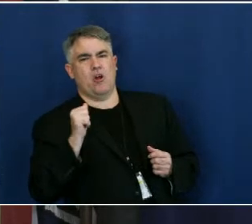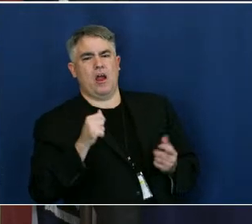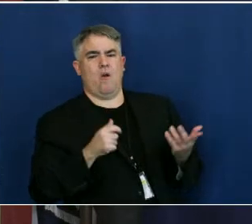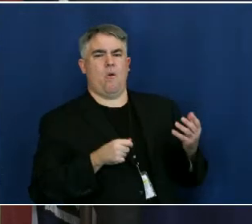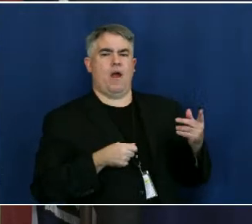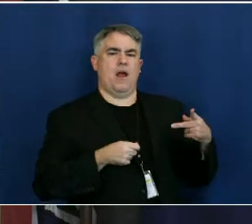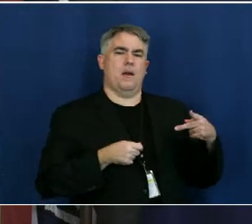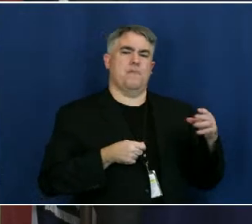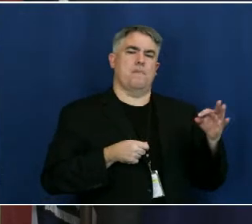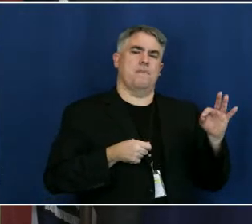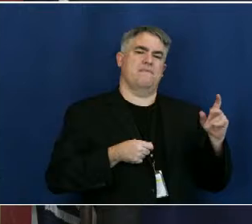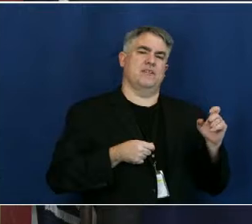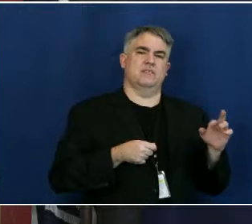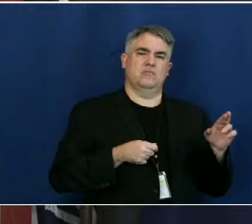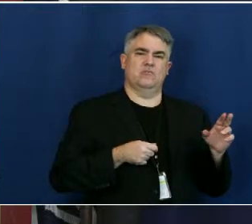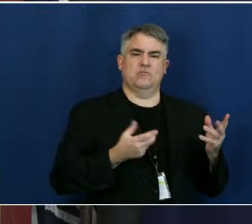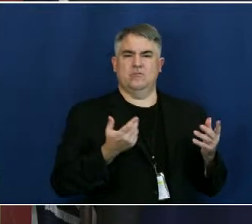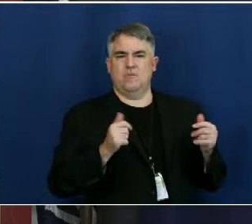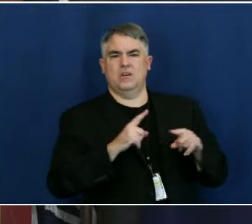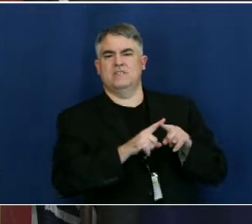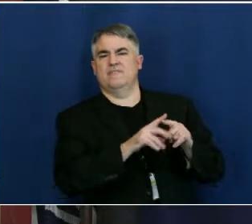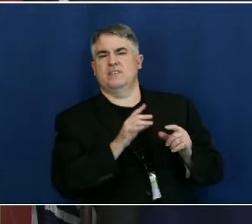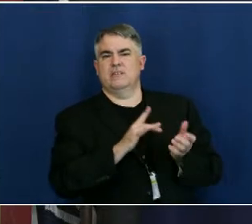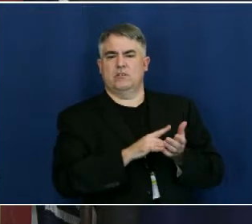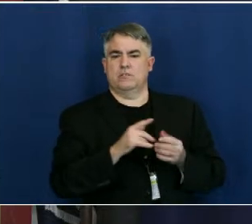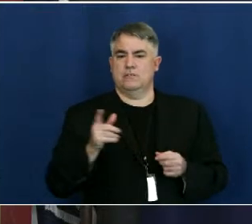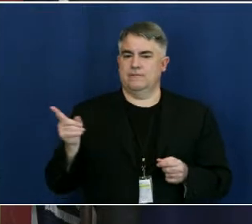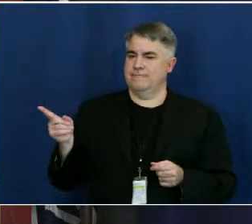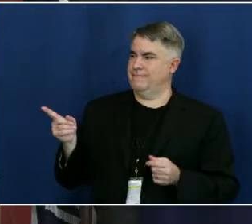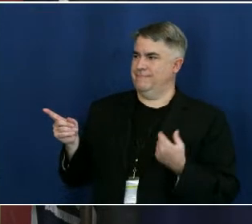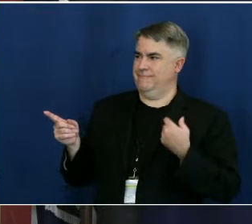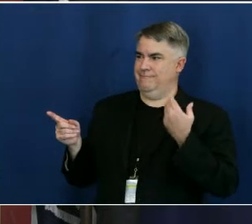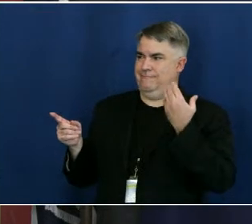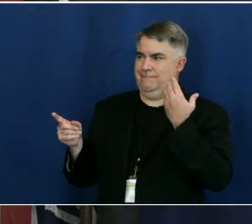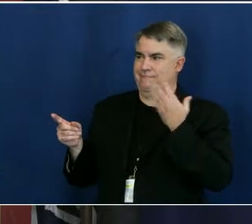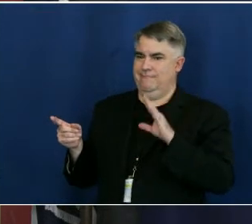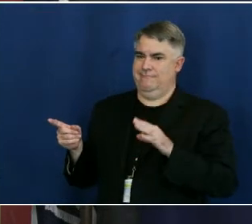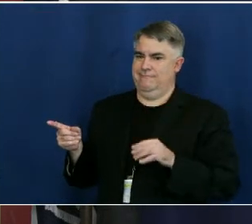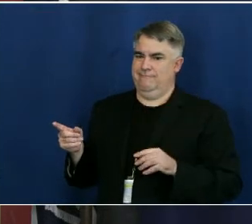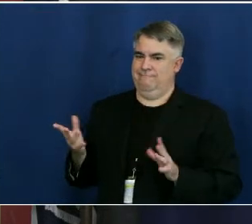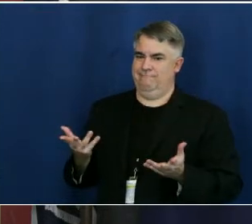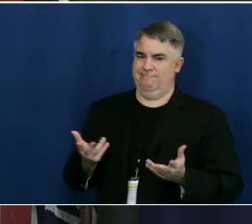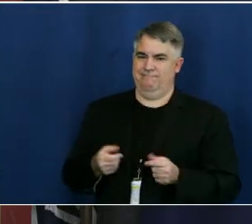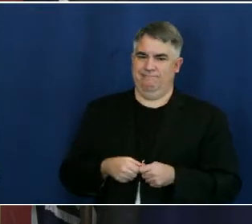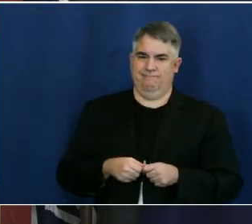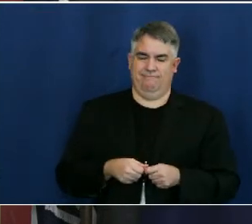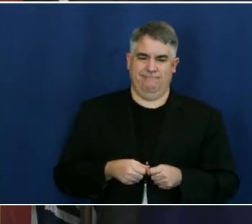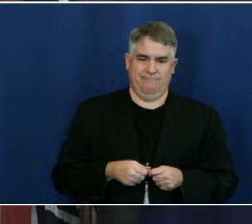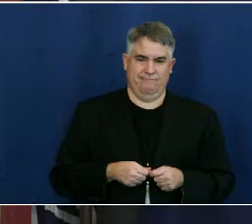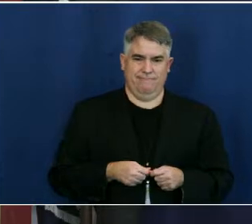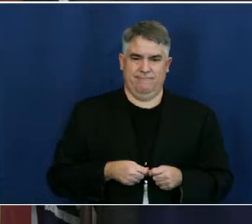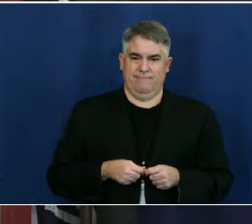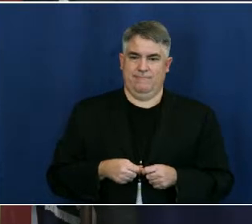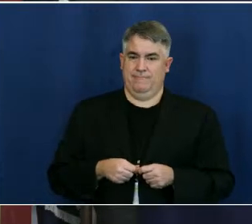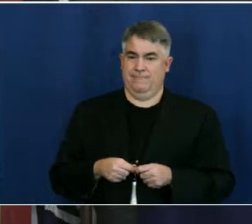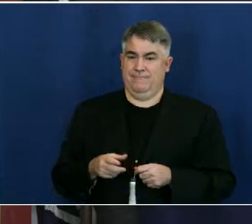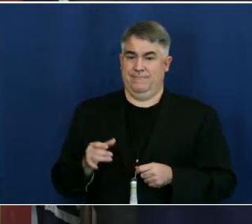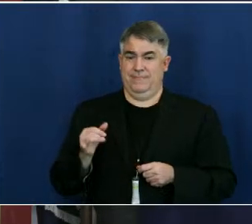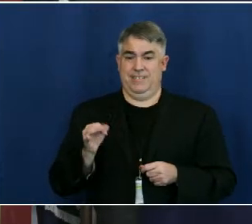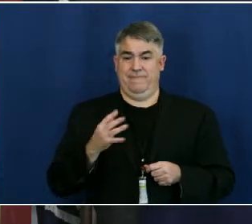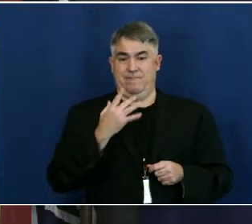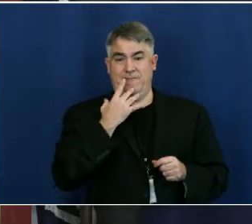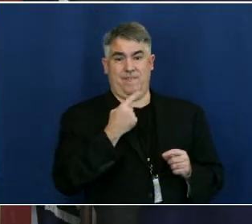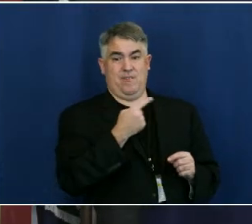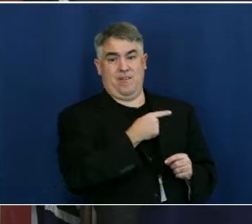I don't know. I mean, I suppose people would have a lot of choices at that point with where they wanted to go, and perhaps if they want to go to their provider,